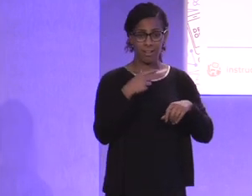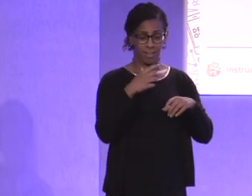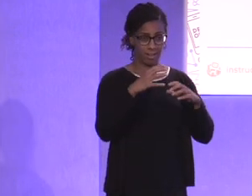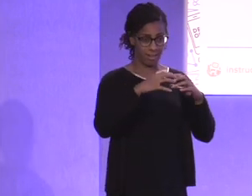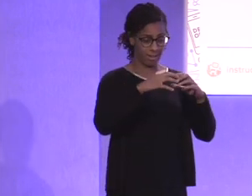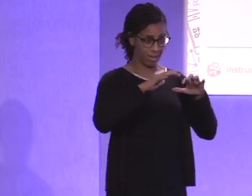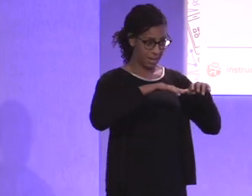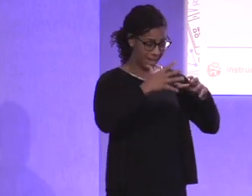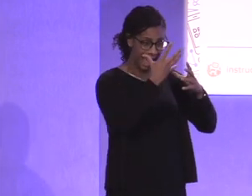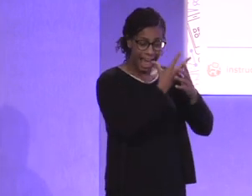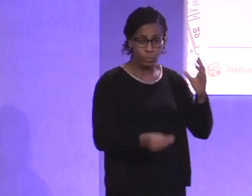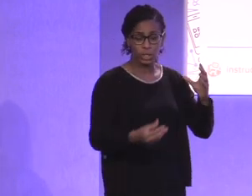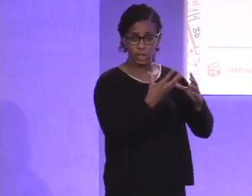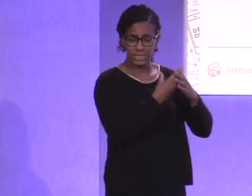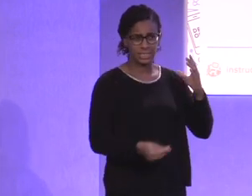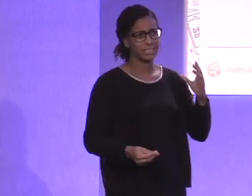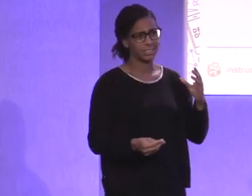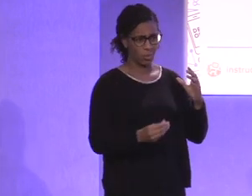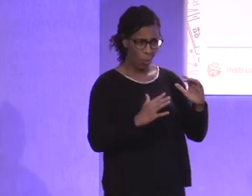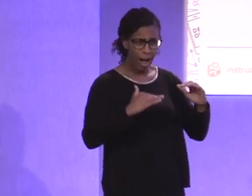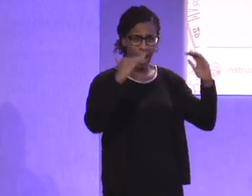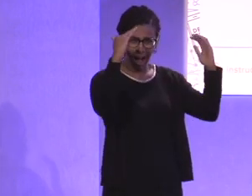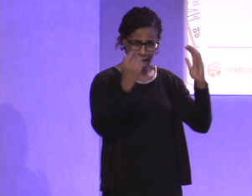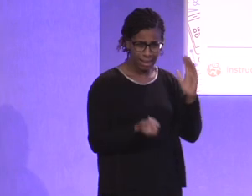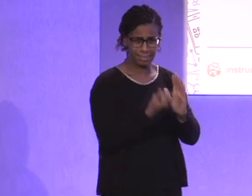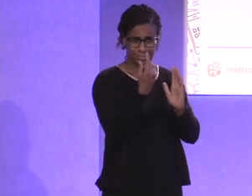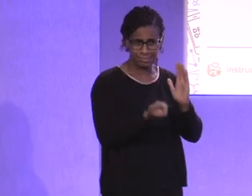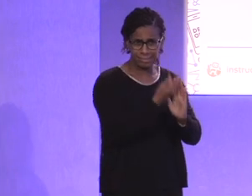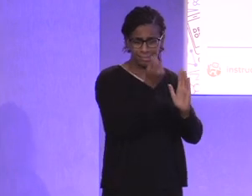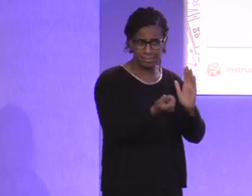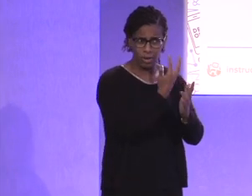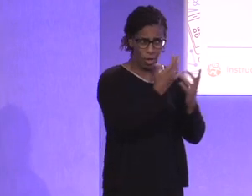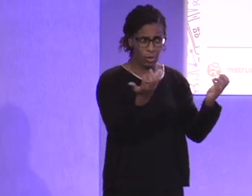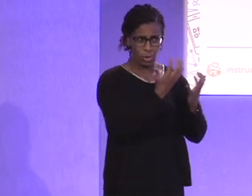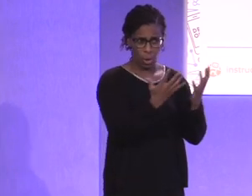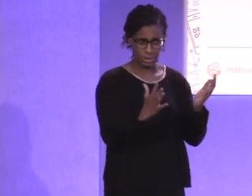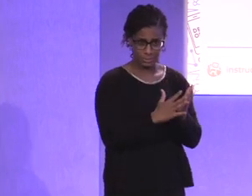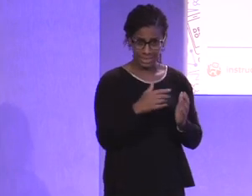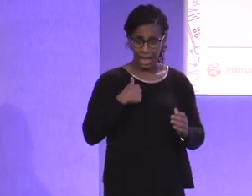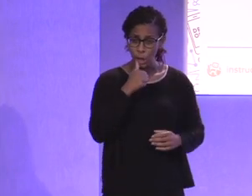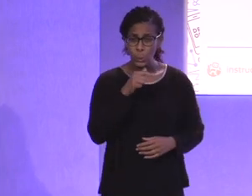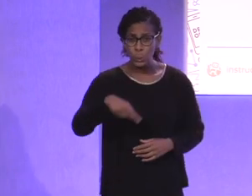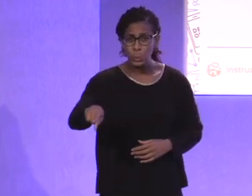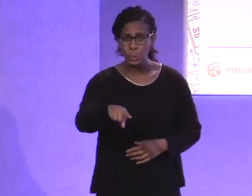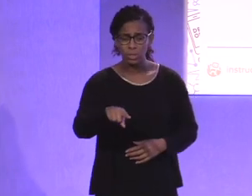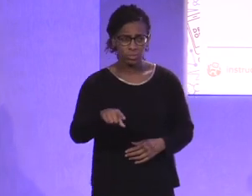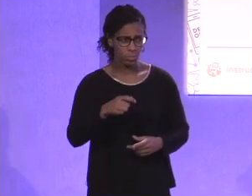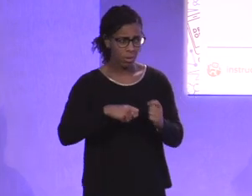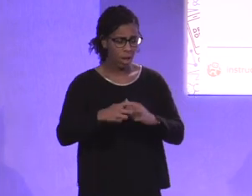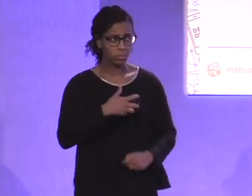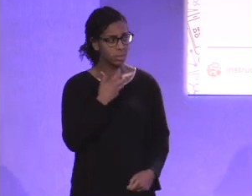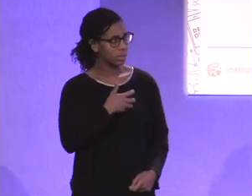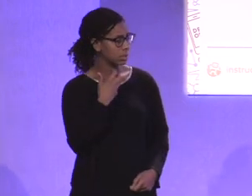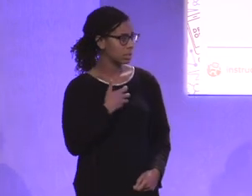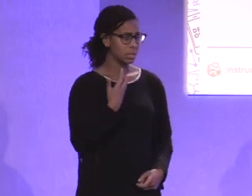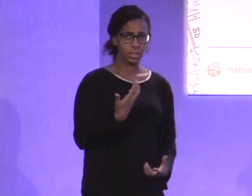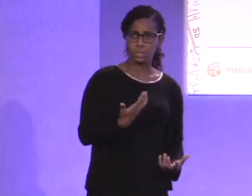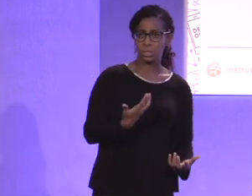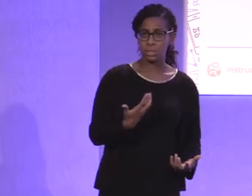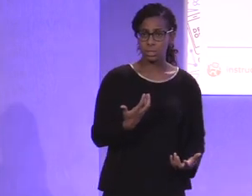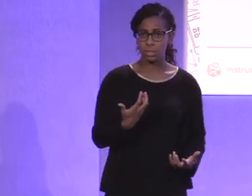technically, all holding true, our users should be rather annoyed with us right now. And they weren't.